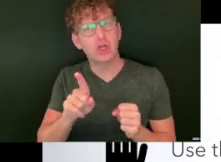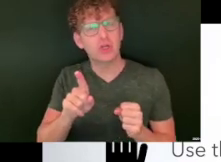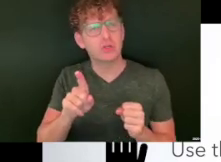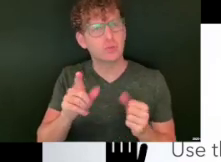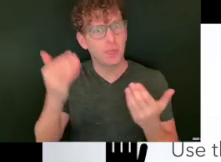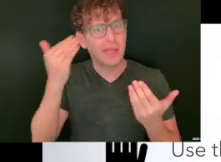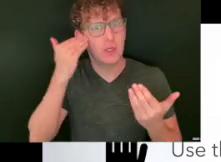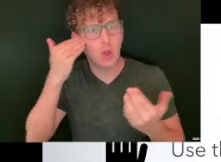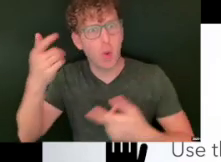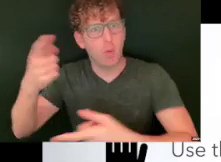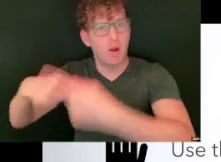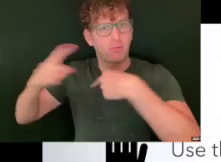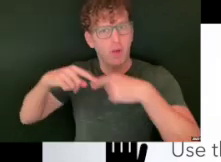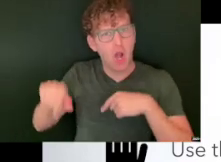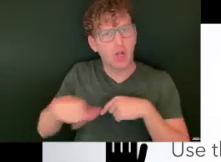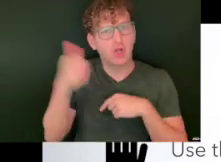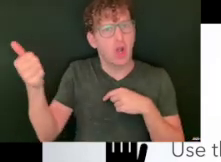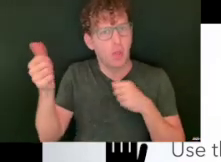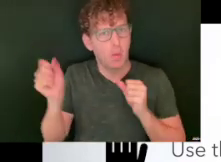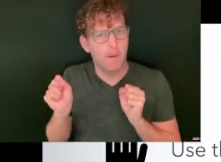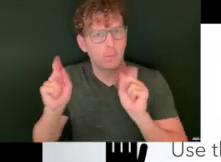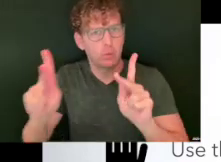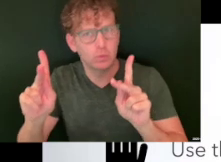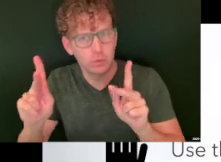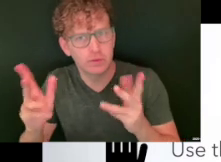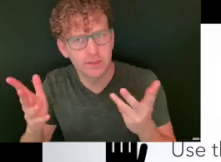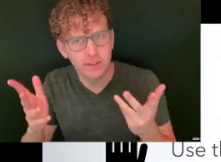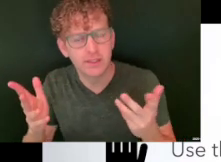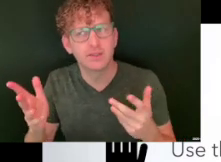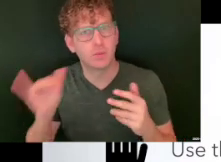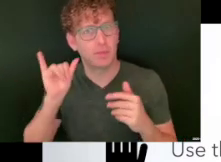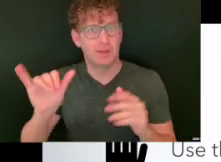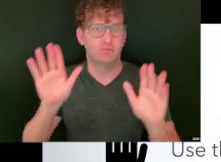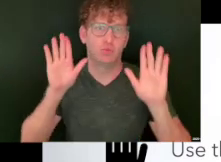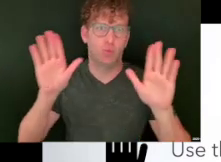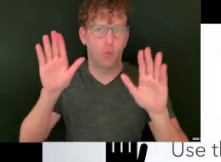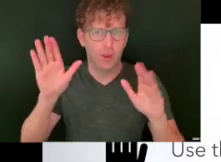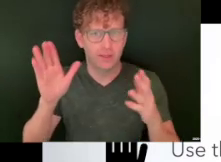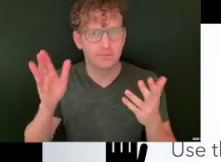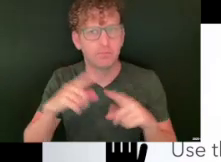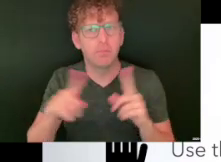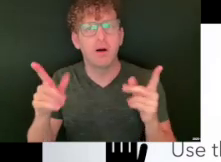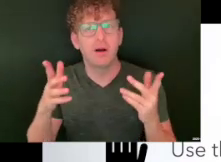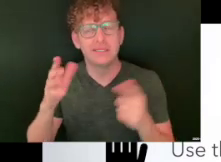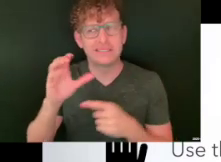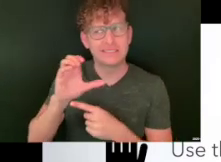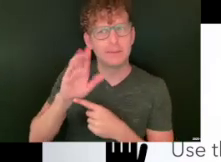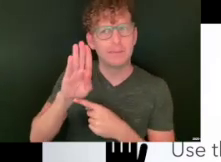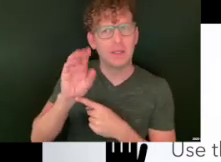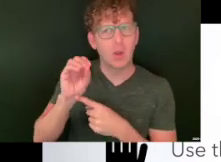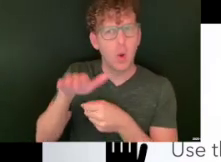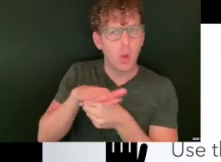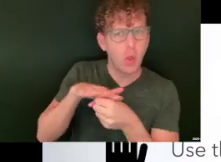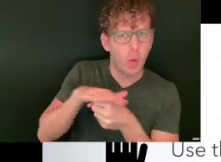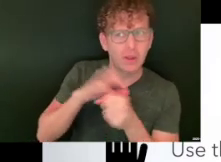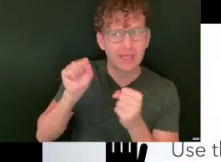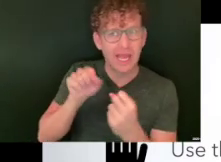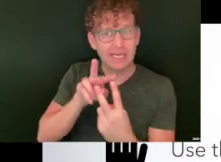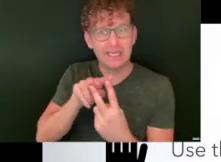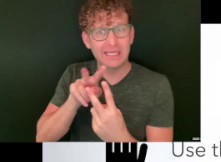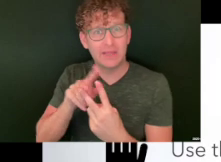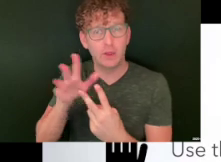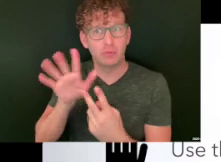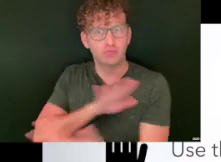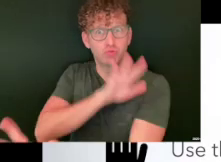them. So yeah, I think it would be best if we talk offline and go about it